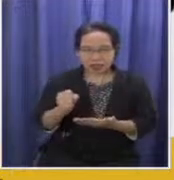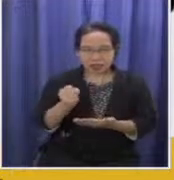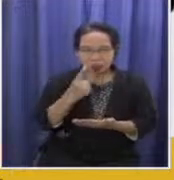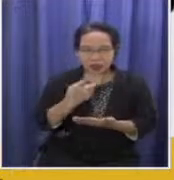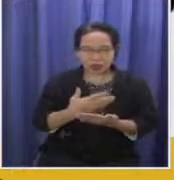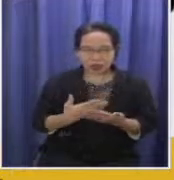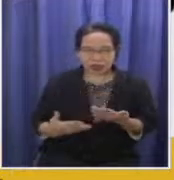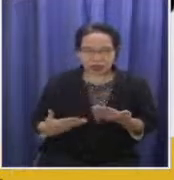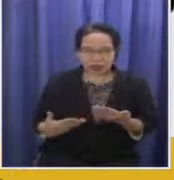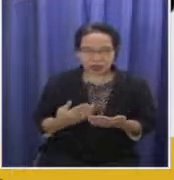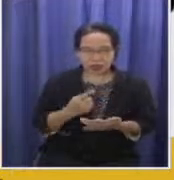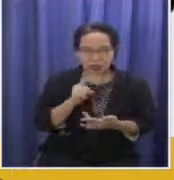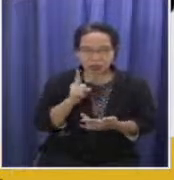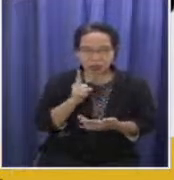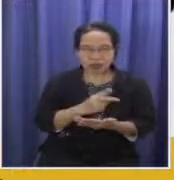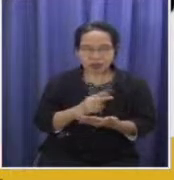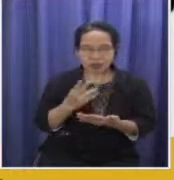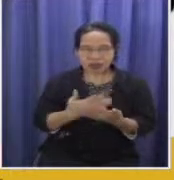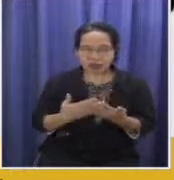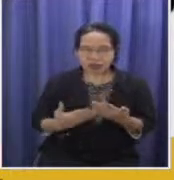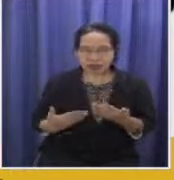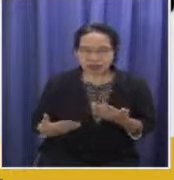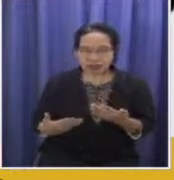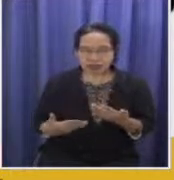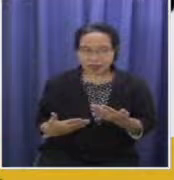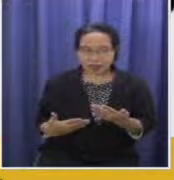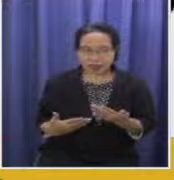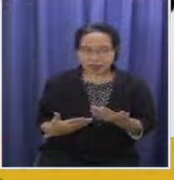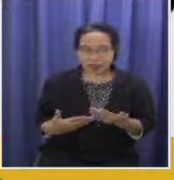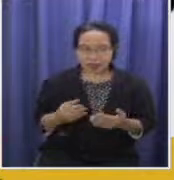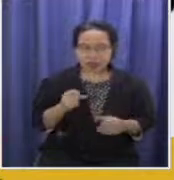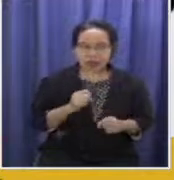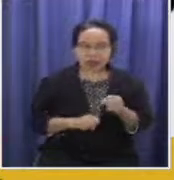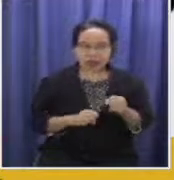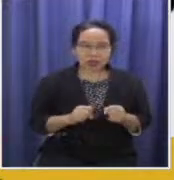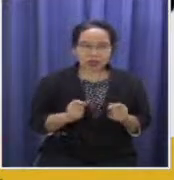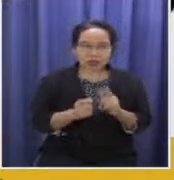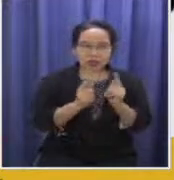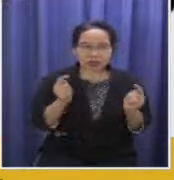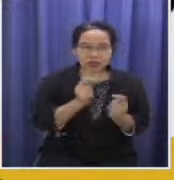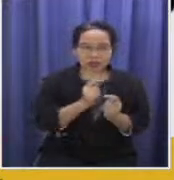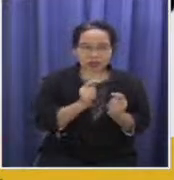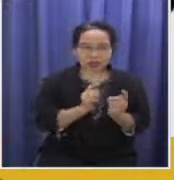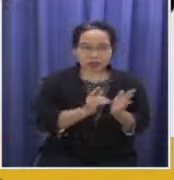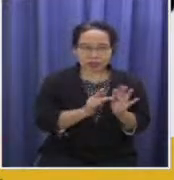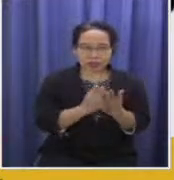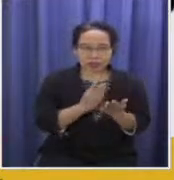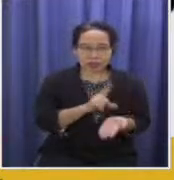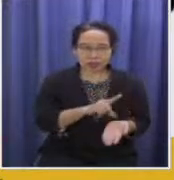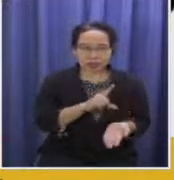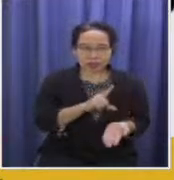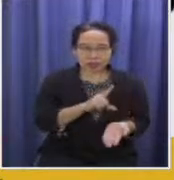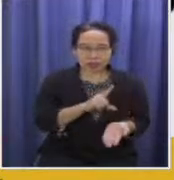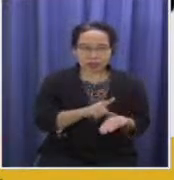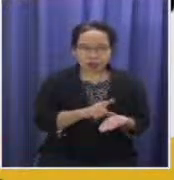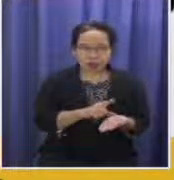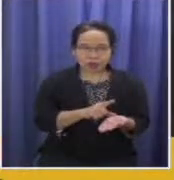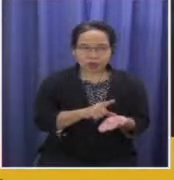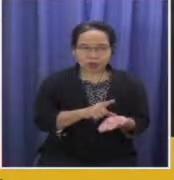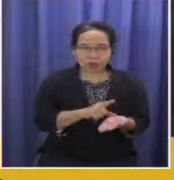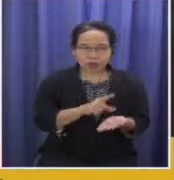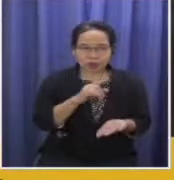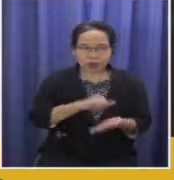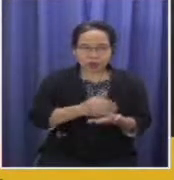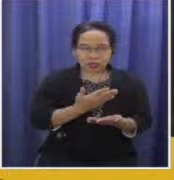One thing or one holy thing. That's why it was translated in the book of Luke as that